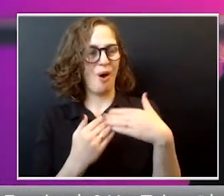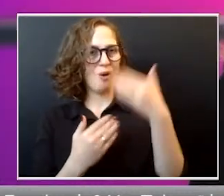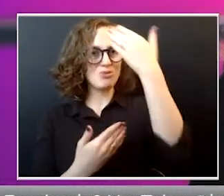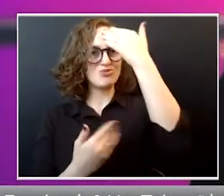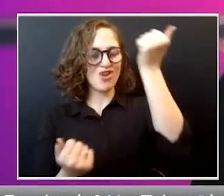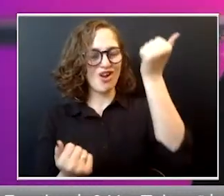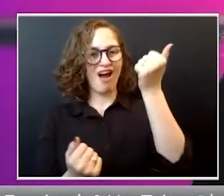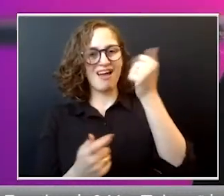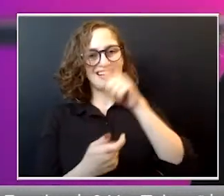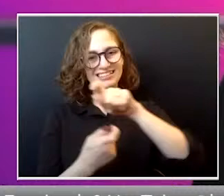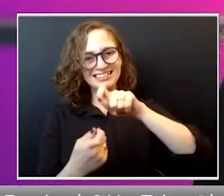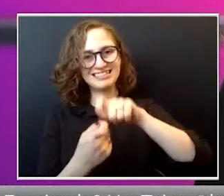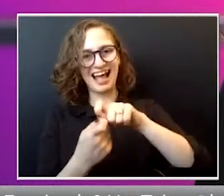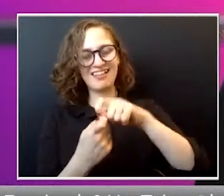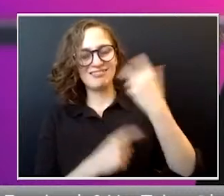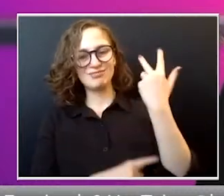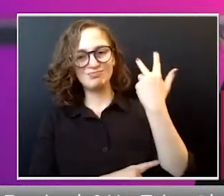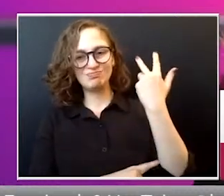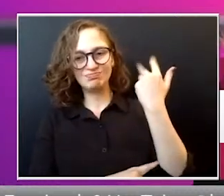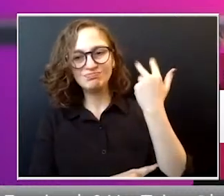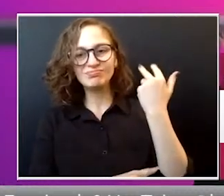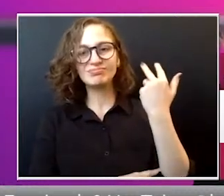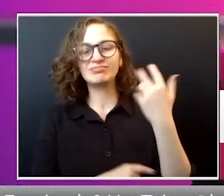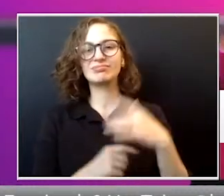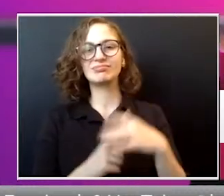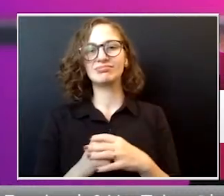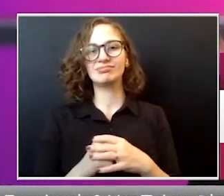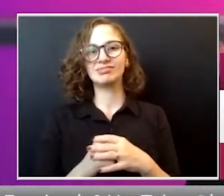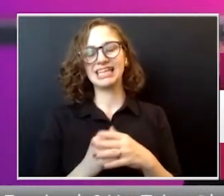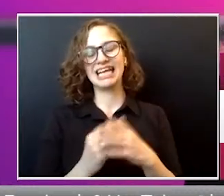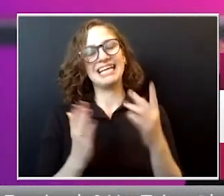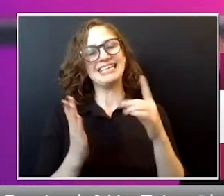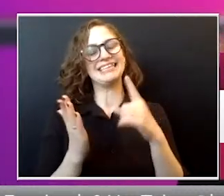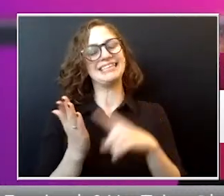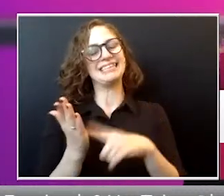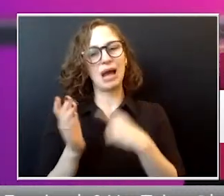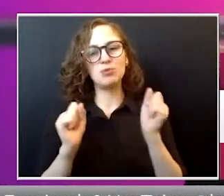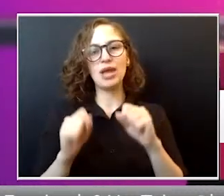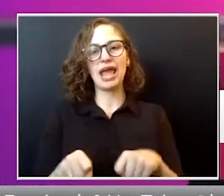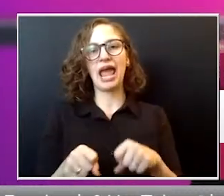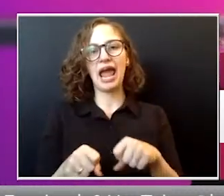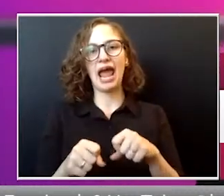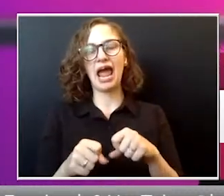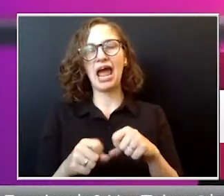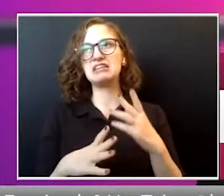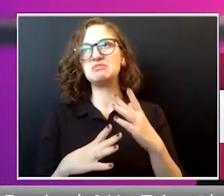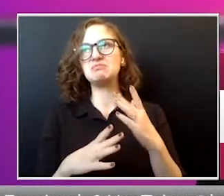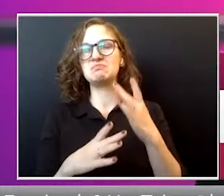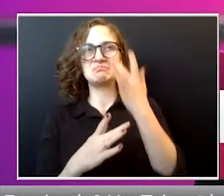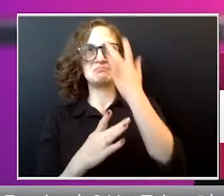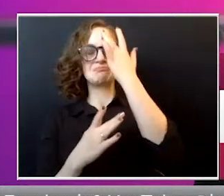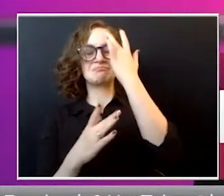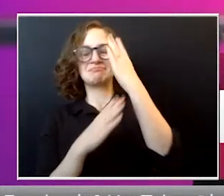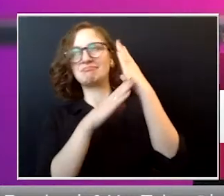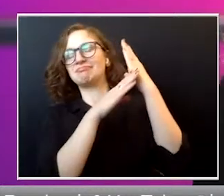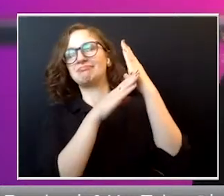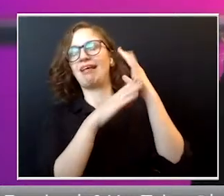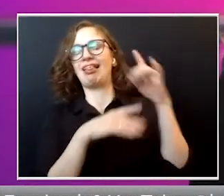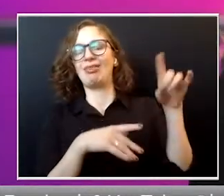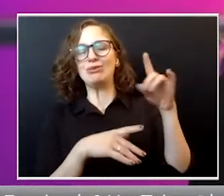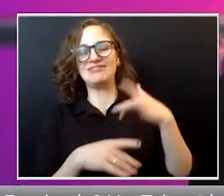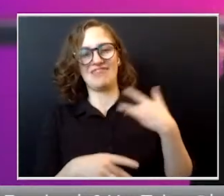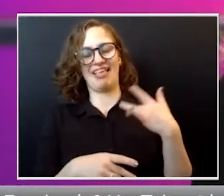of times we almost block out some of those feelings that make us human. But it was a scary